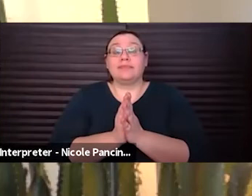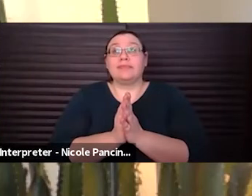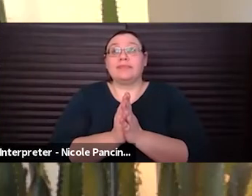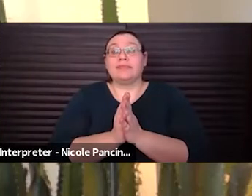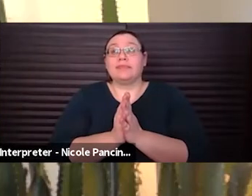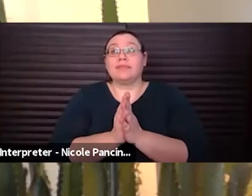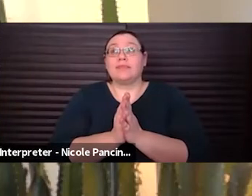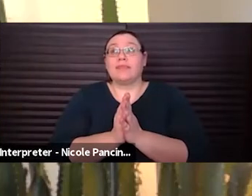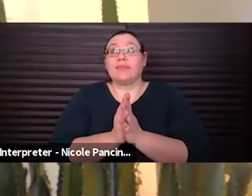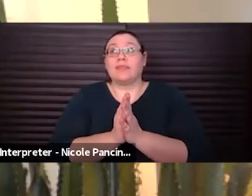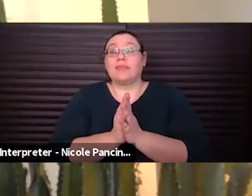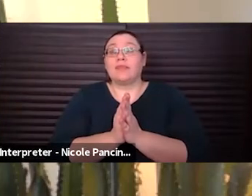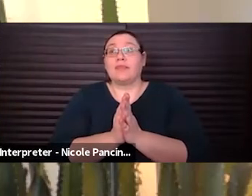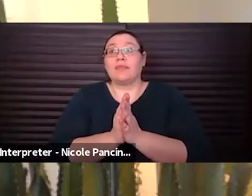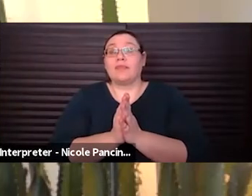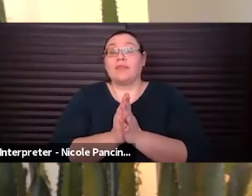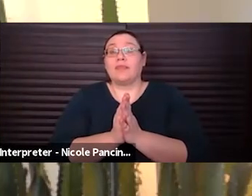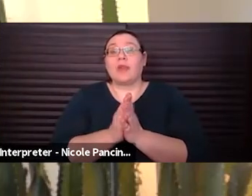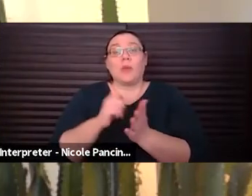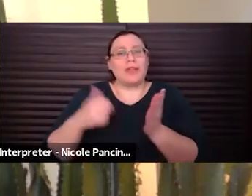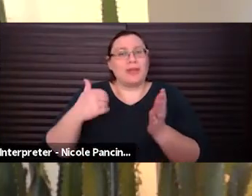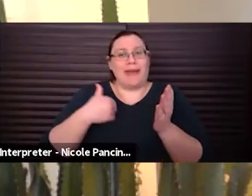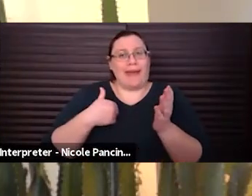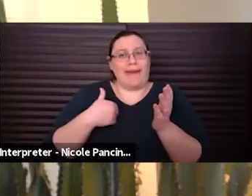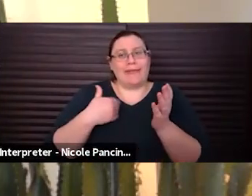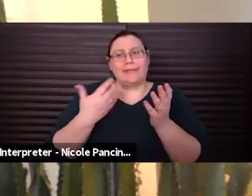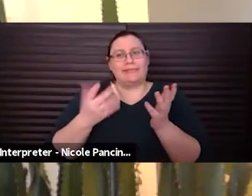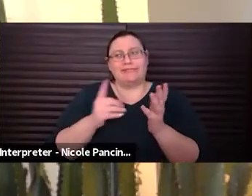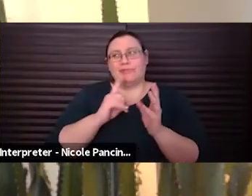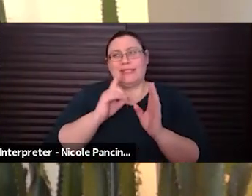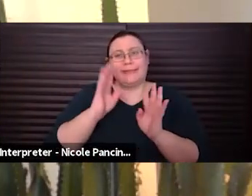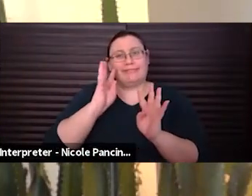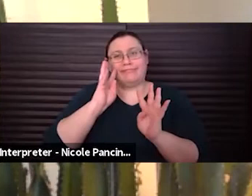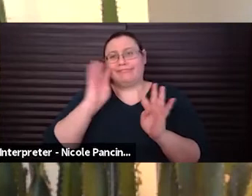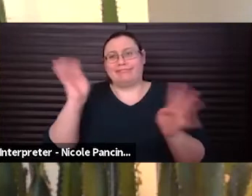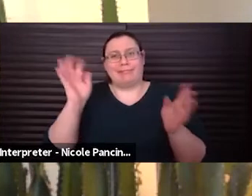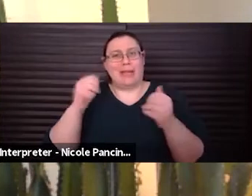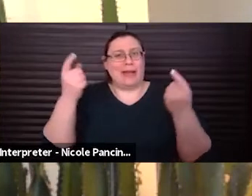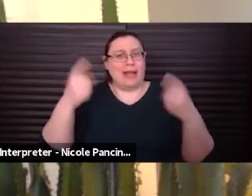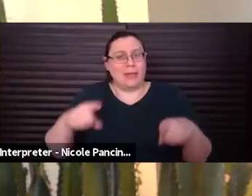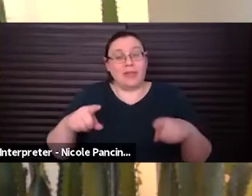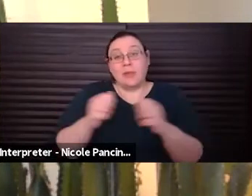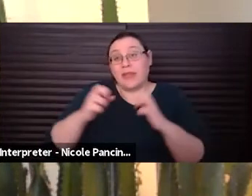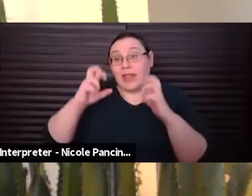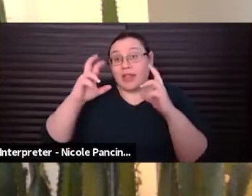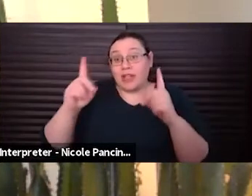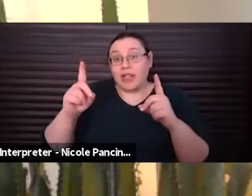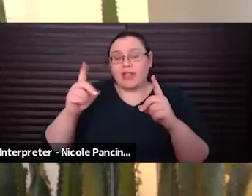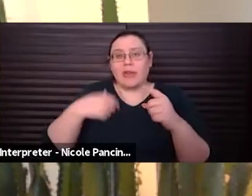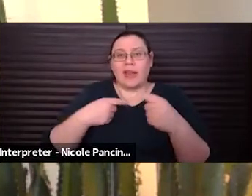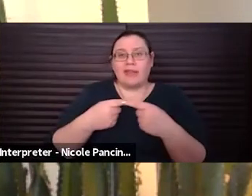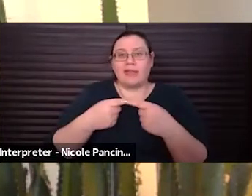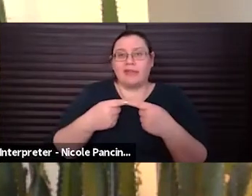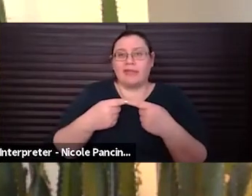some a crazy way when it comes to education is the obverse of what